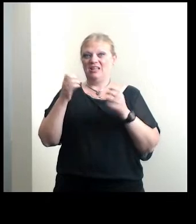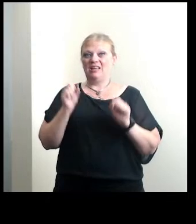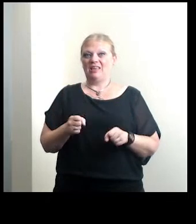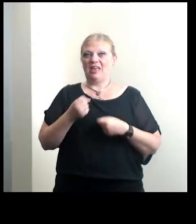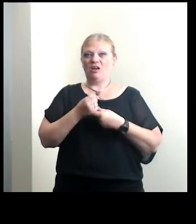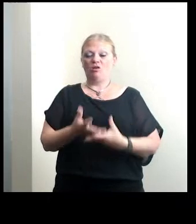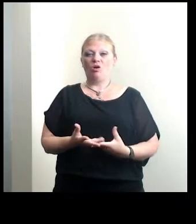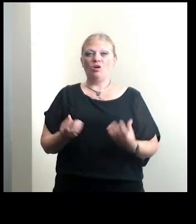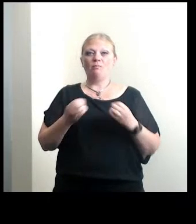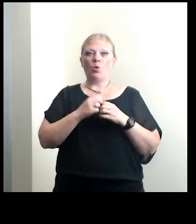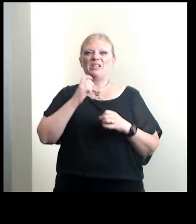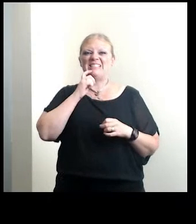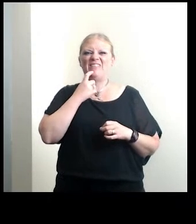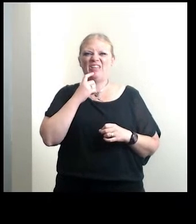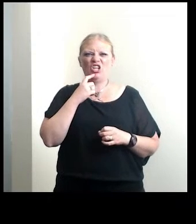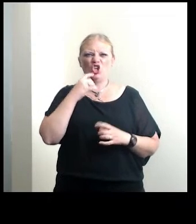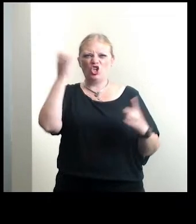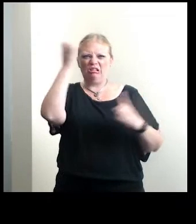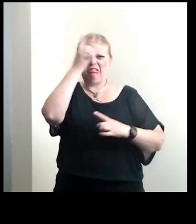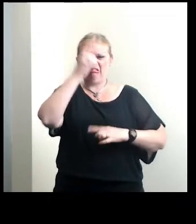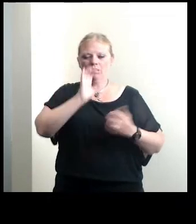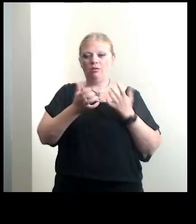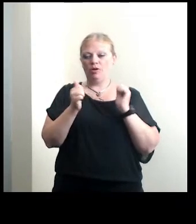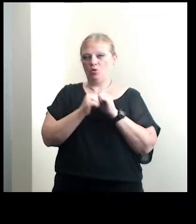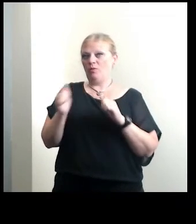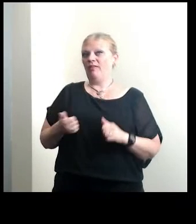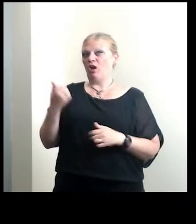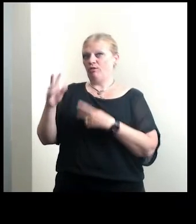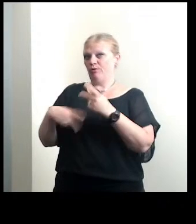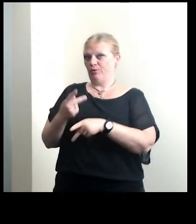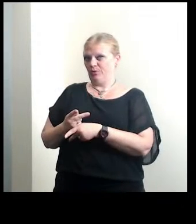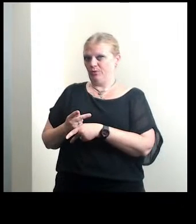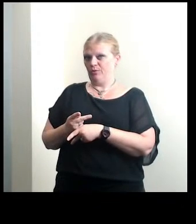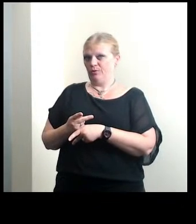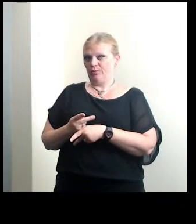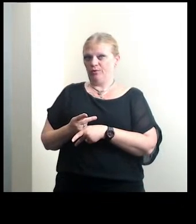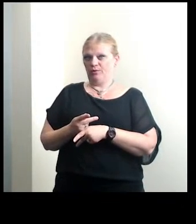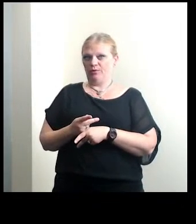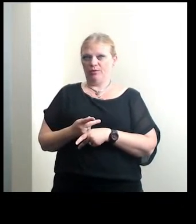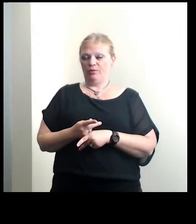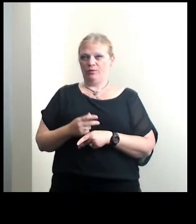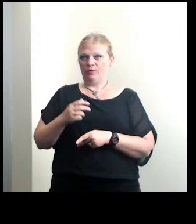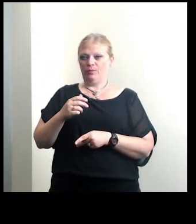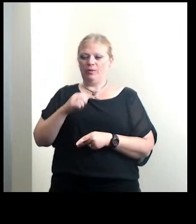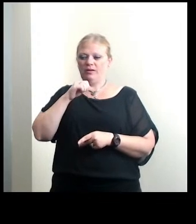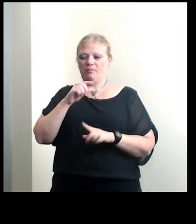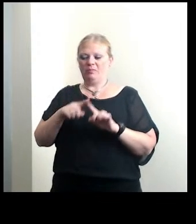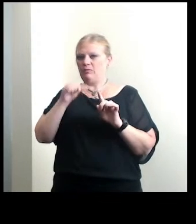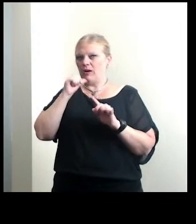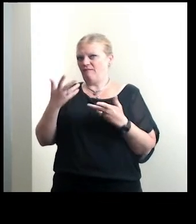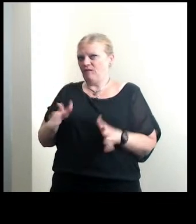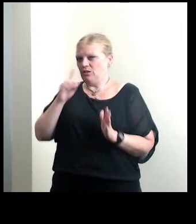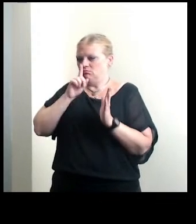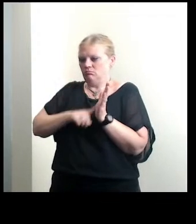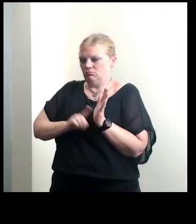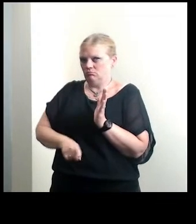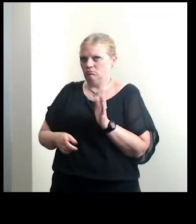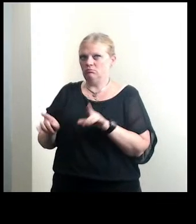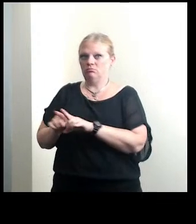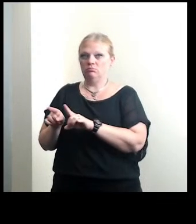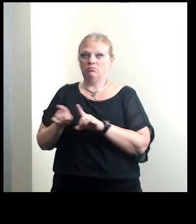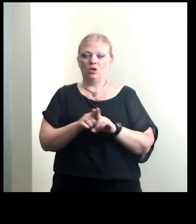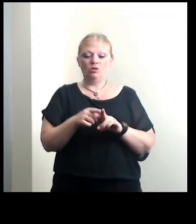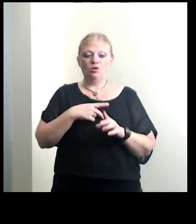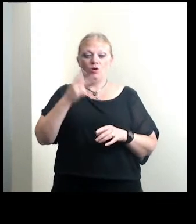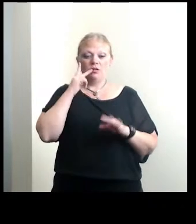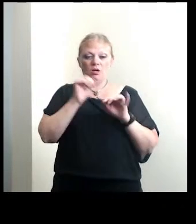some more severe disease compared to the other strains, but the dust hasn't settled on that. And also, we're seeing transmission